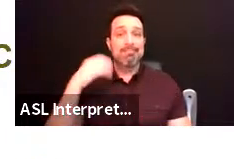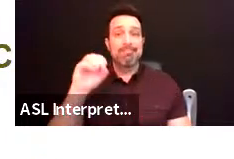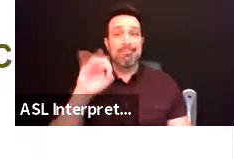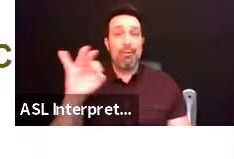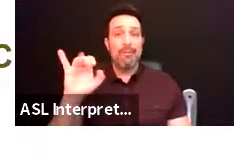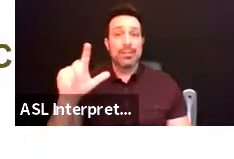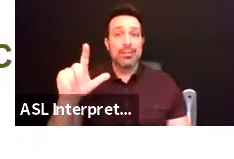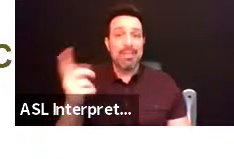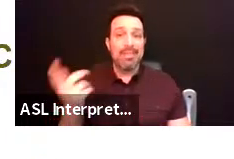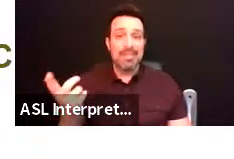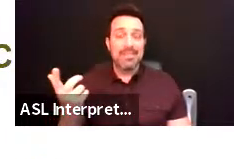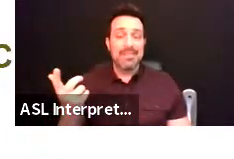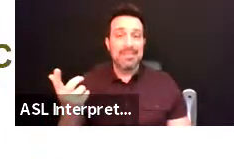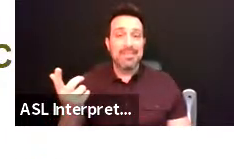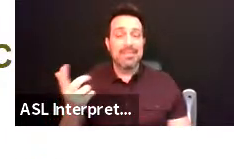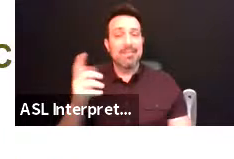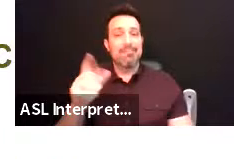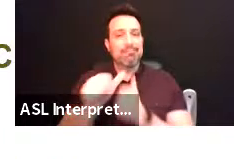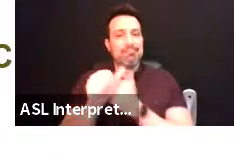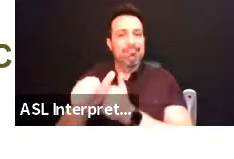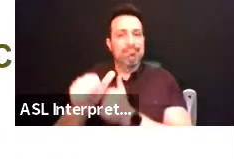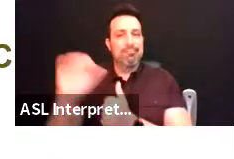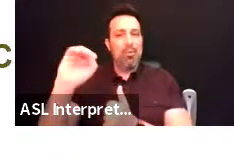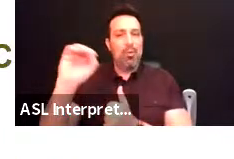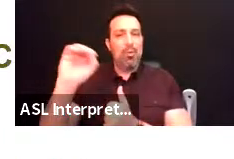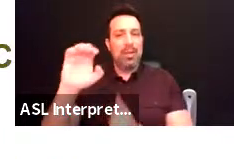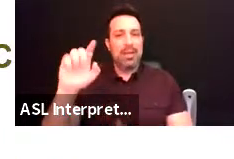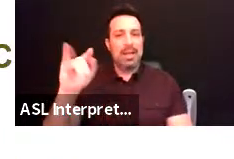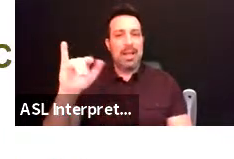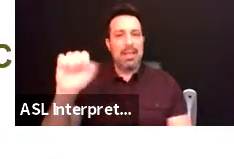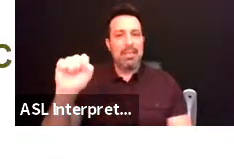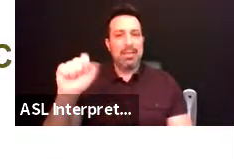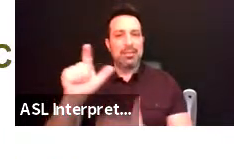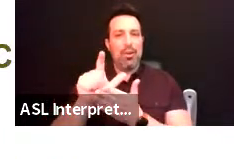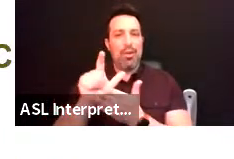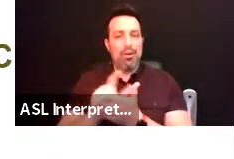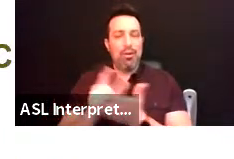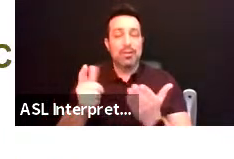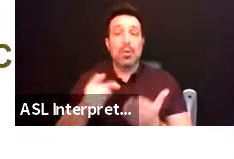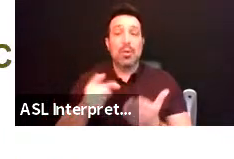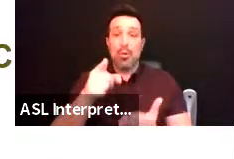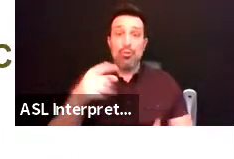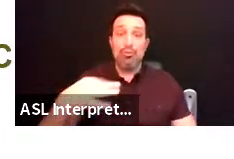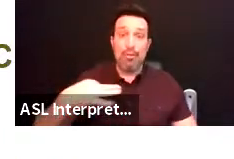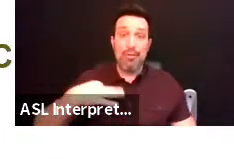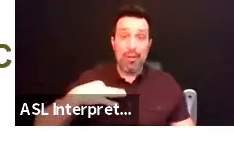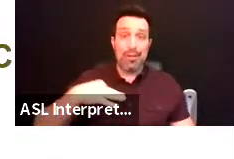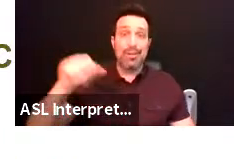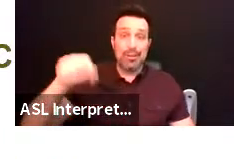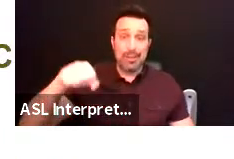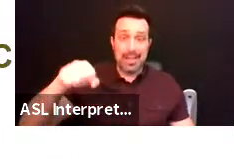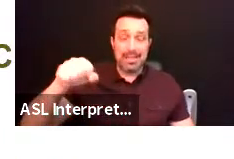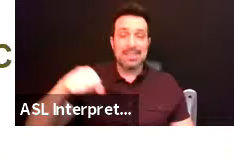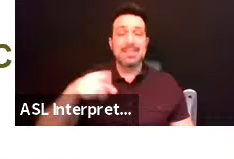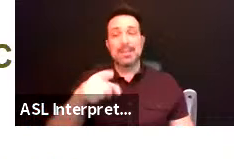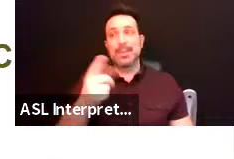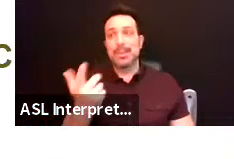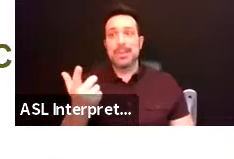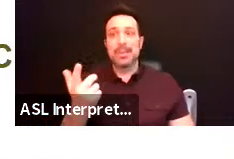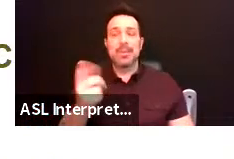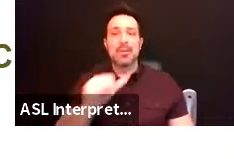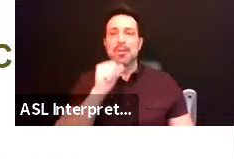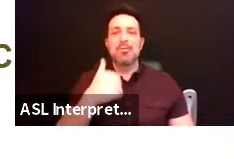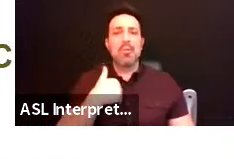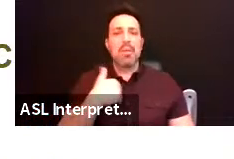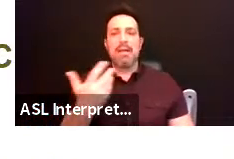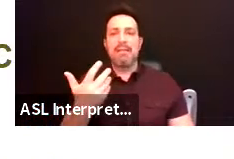for the purpose of Oregon ethics law. So although you're a volunteer and you don't have